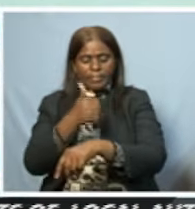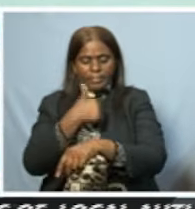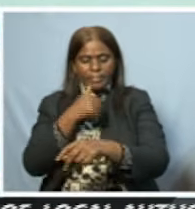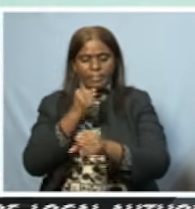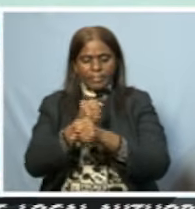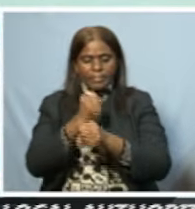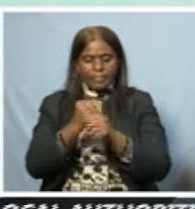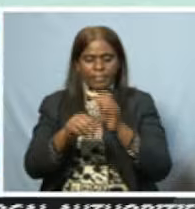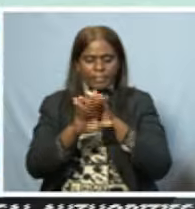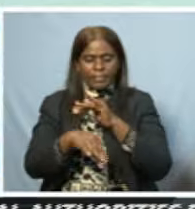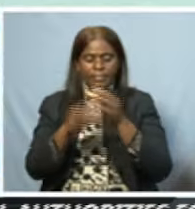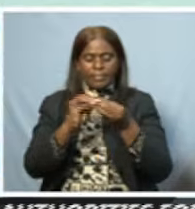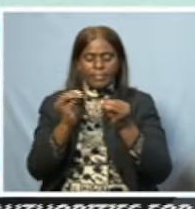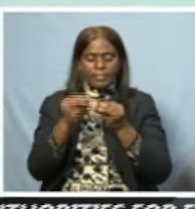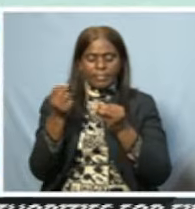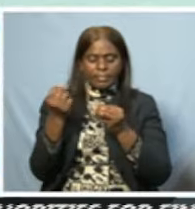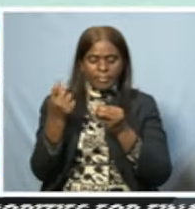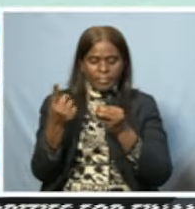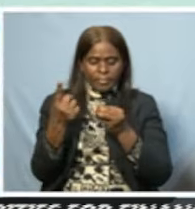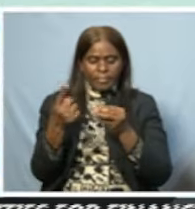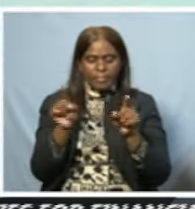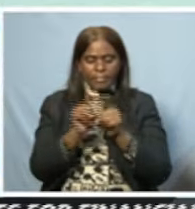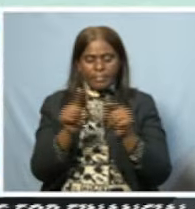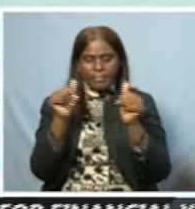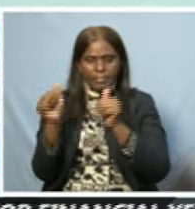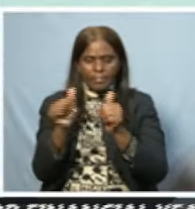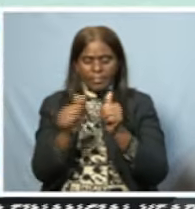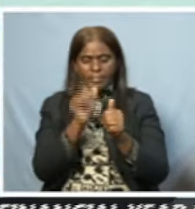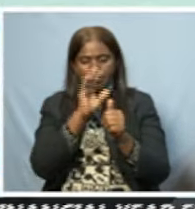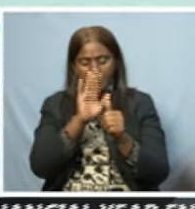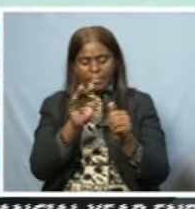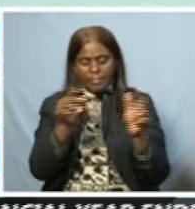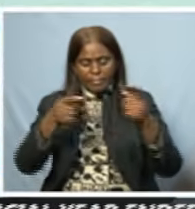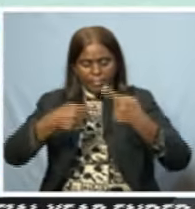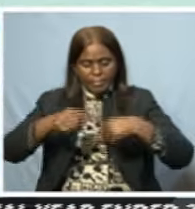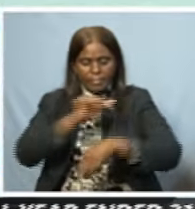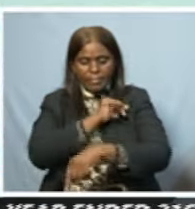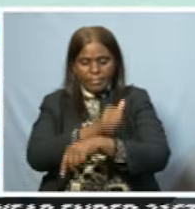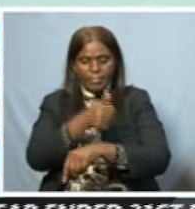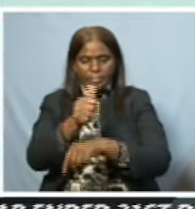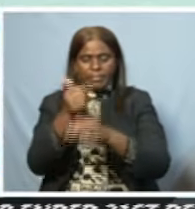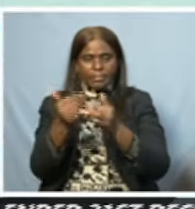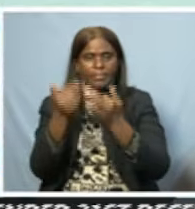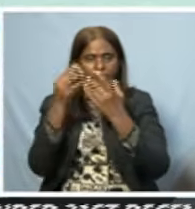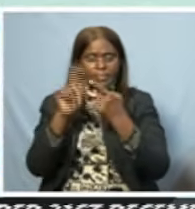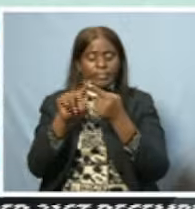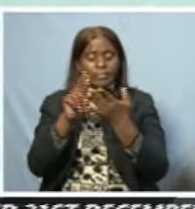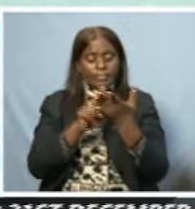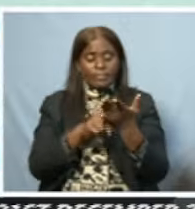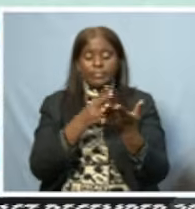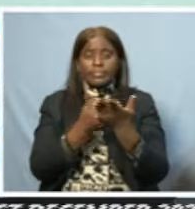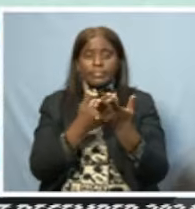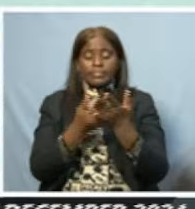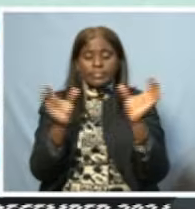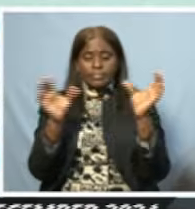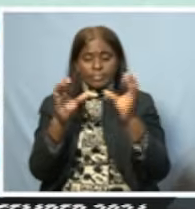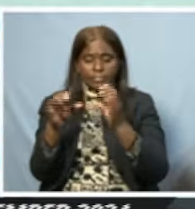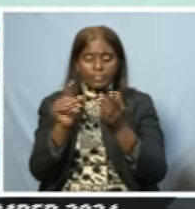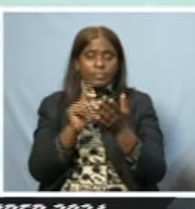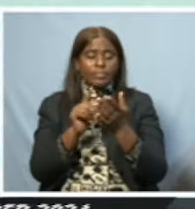Appendix 11. The action, Chair, the local authority wishes to report that the